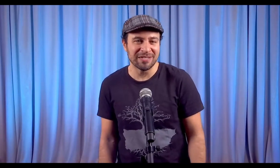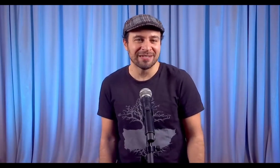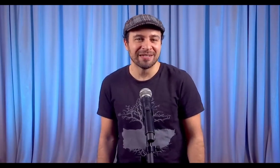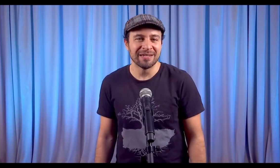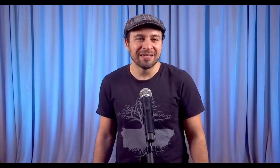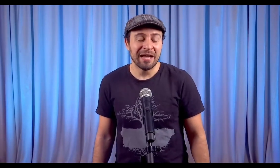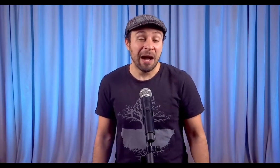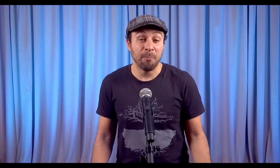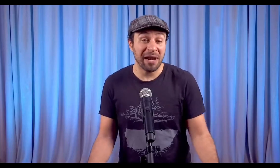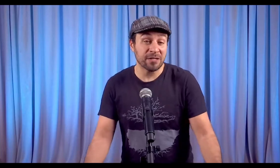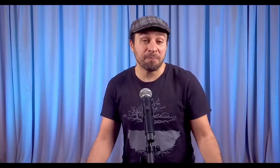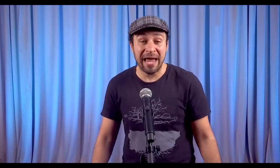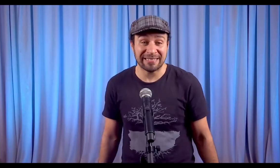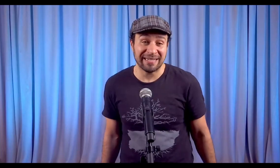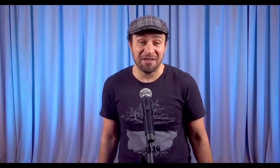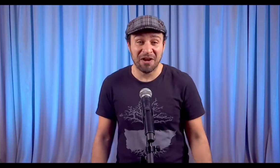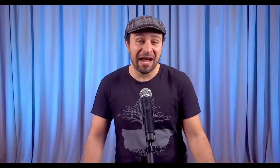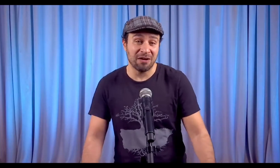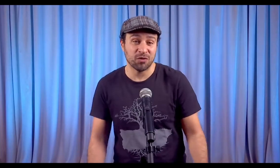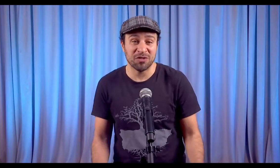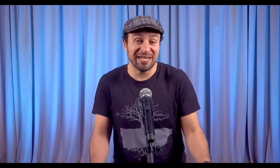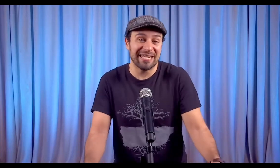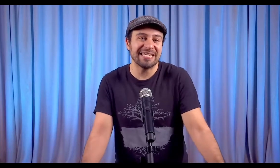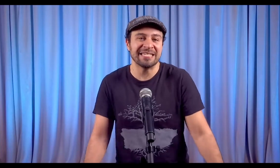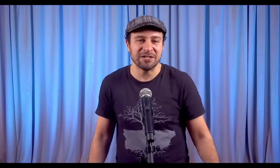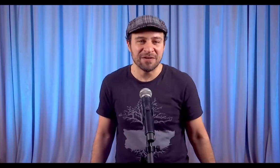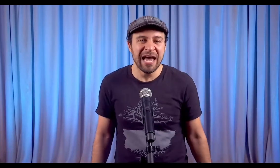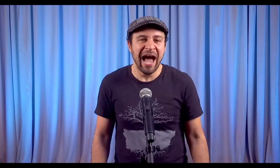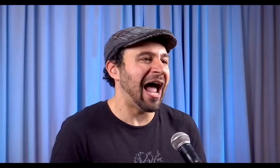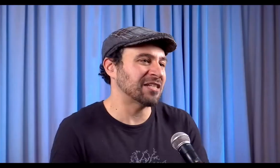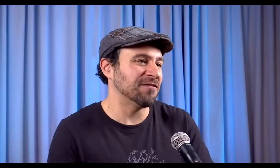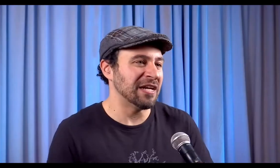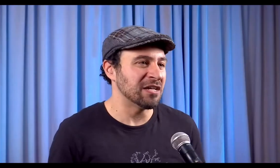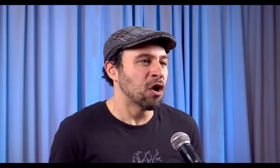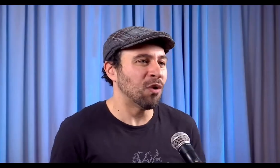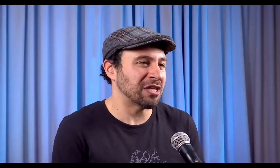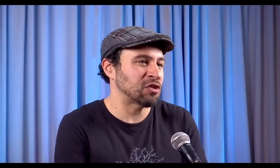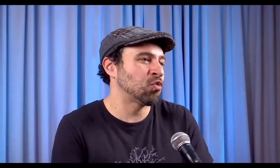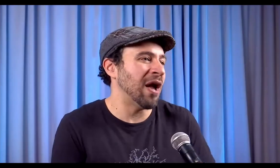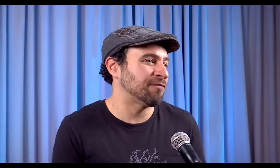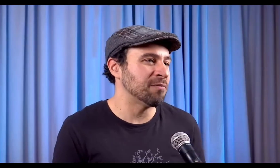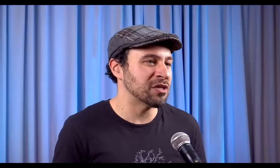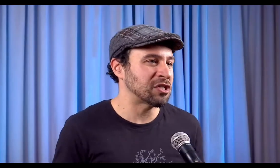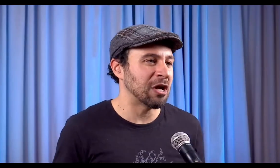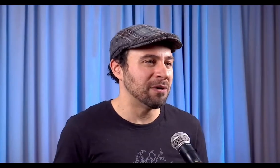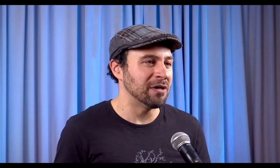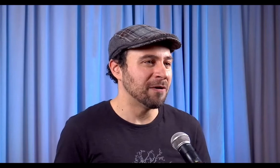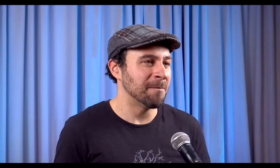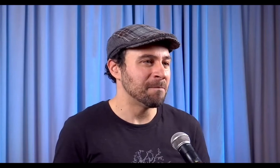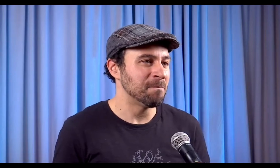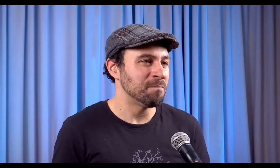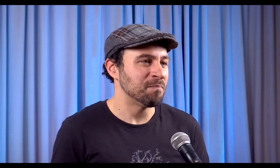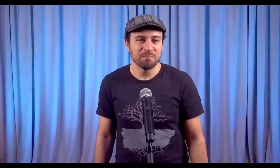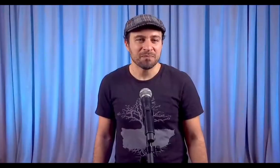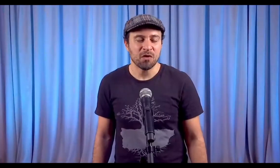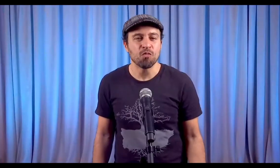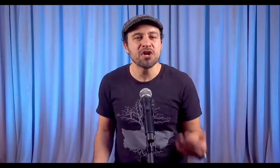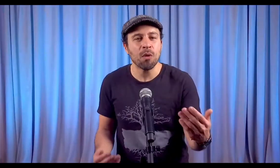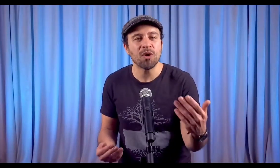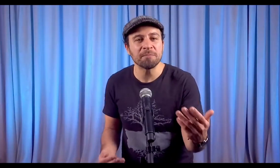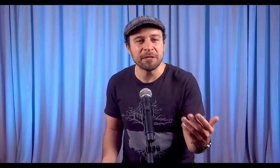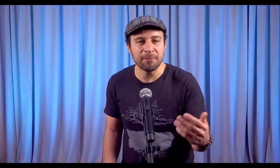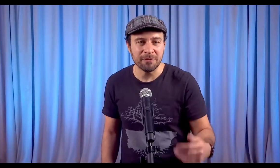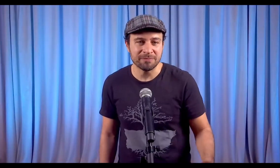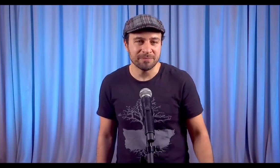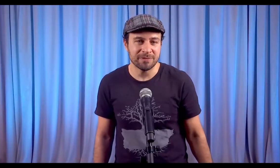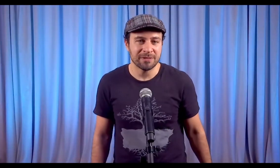good reason. Abuela's plastic on the couch was an adhesive activated with the sweat from your summer. We